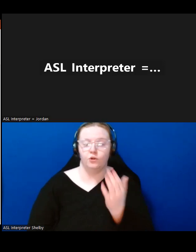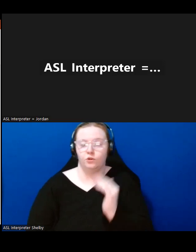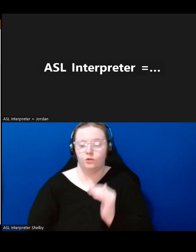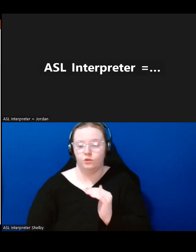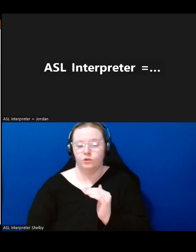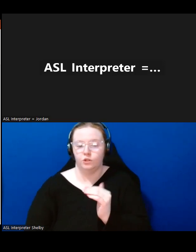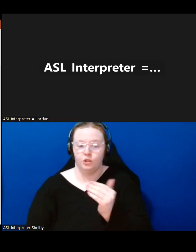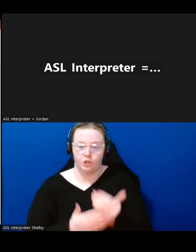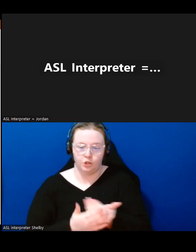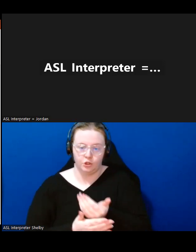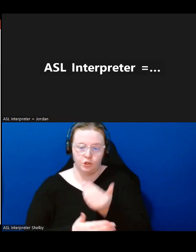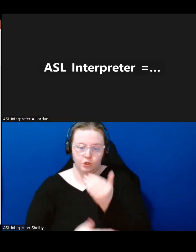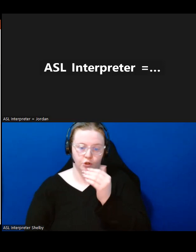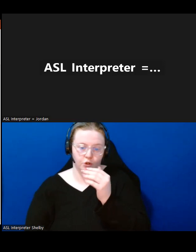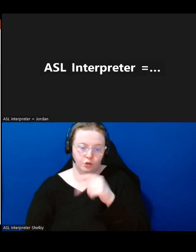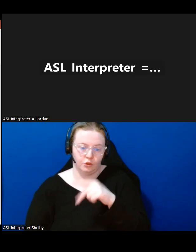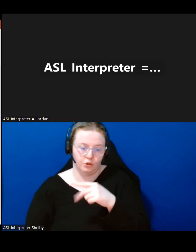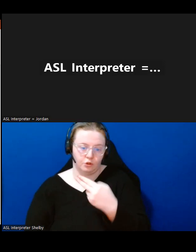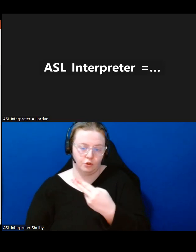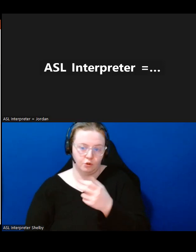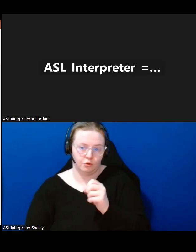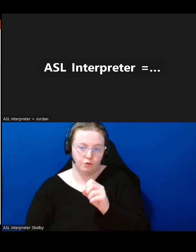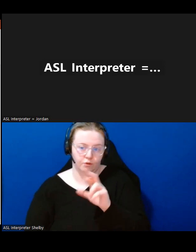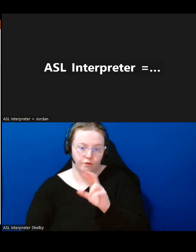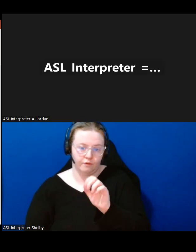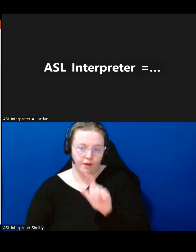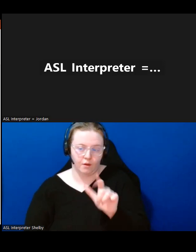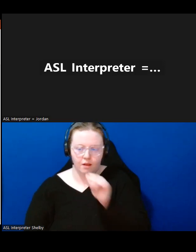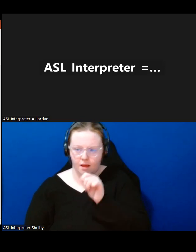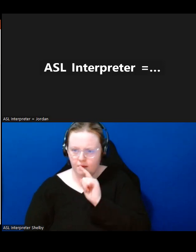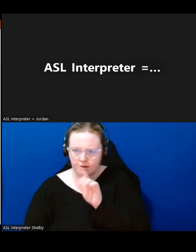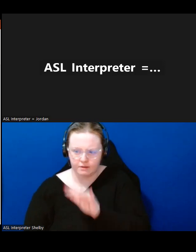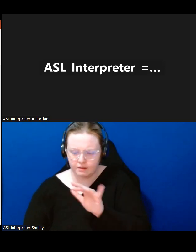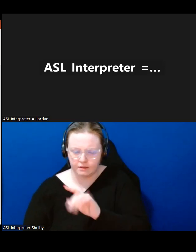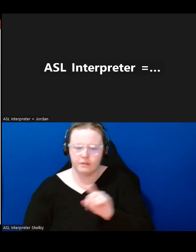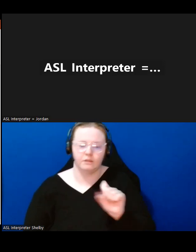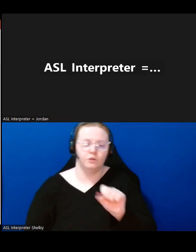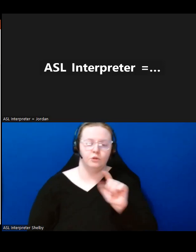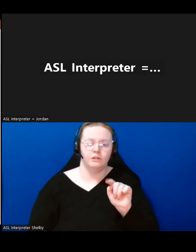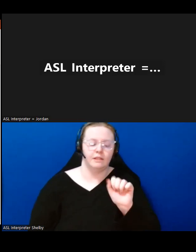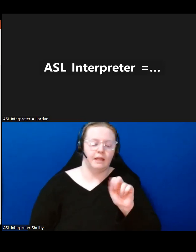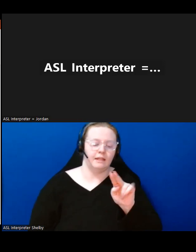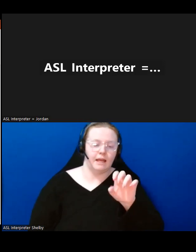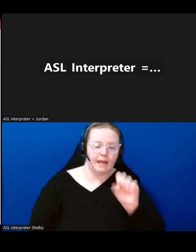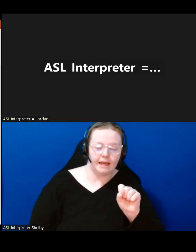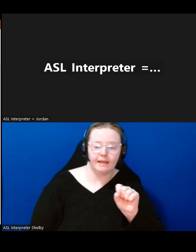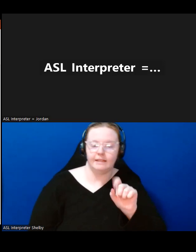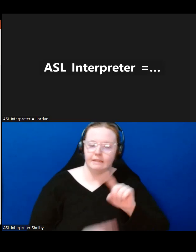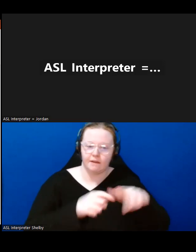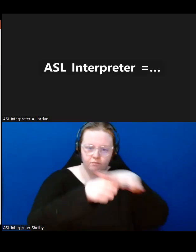Ferrol. Correct me, Karla, if I'm wrong there with that pronunciation, to St. Anthony and all those areas in